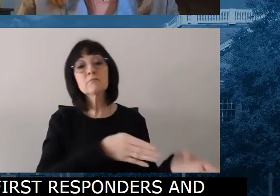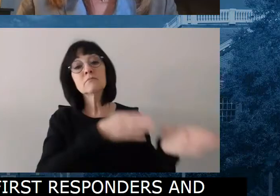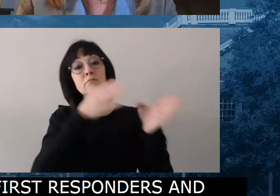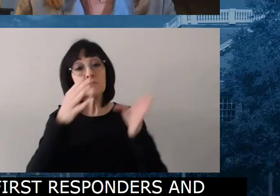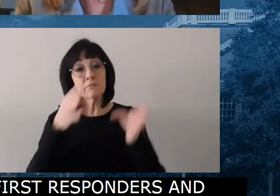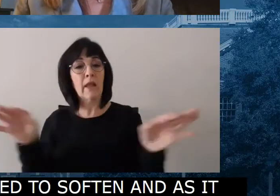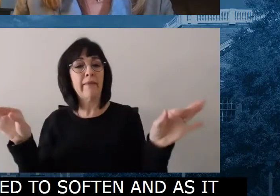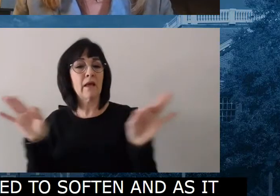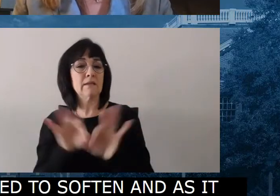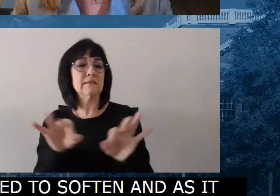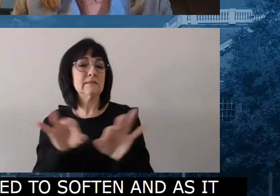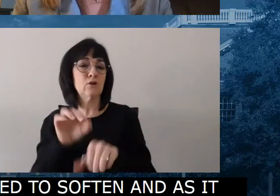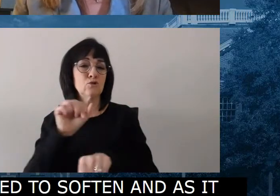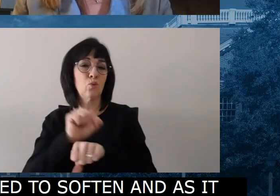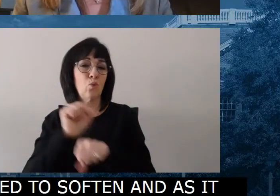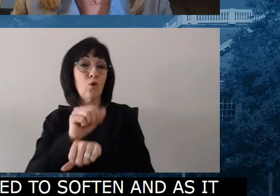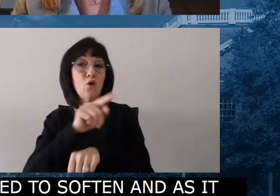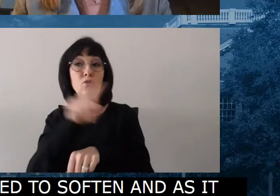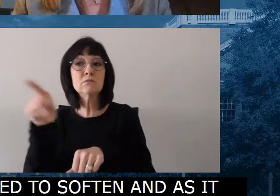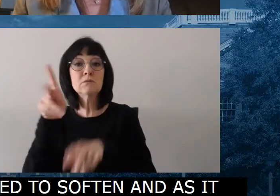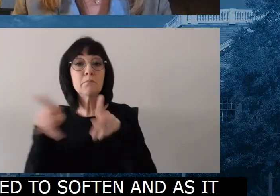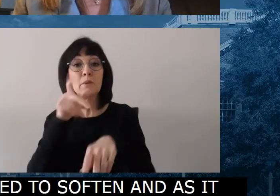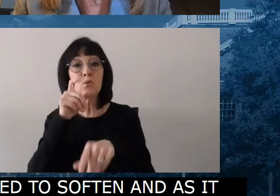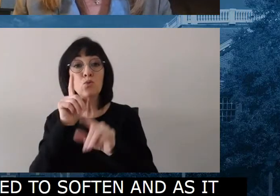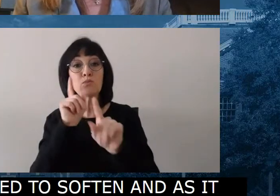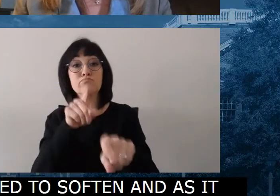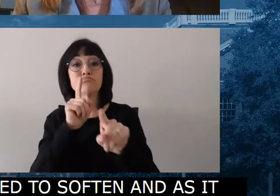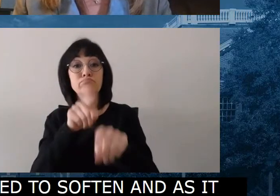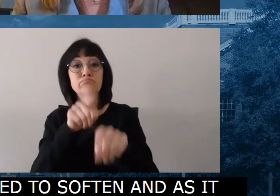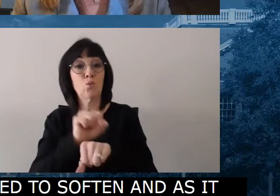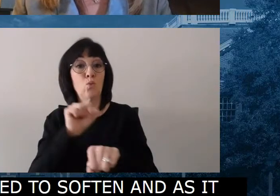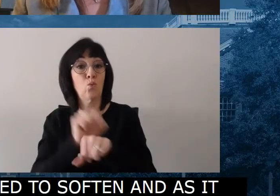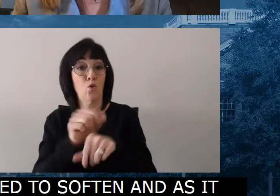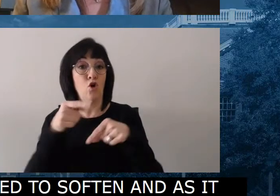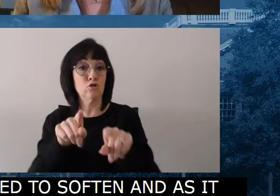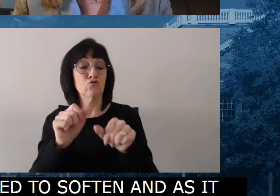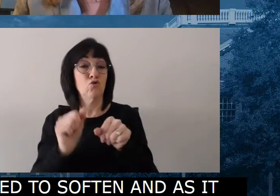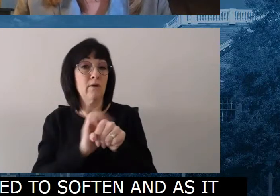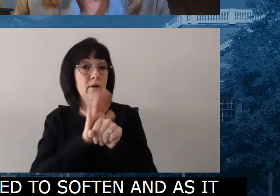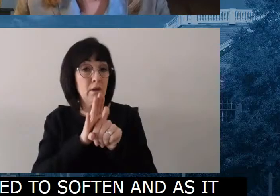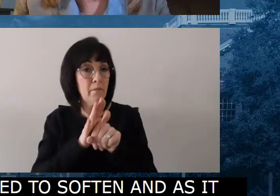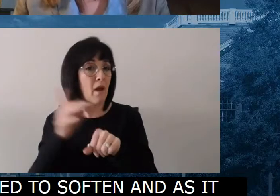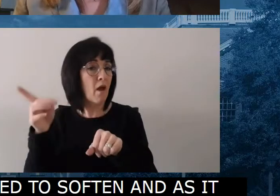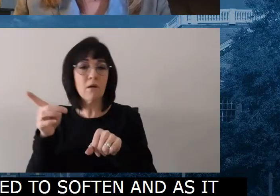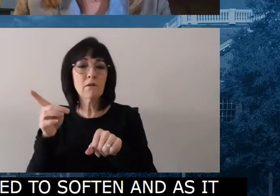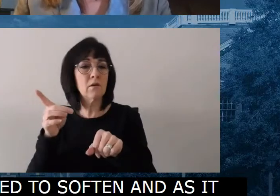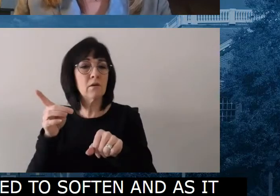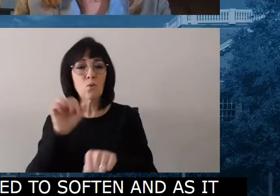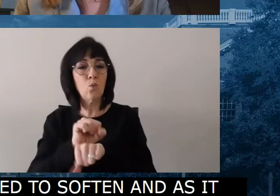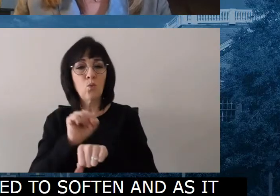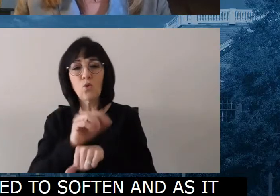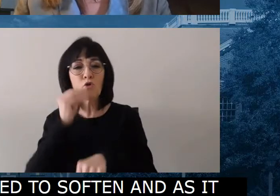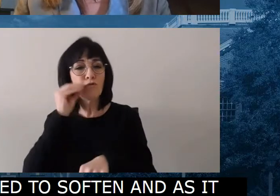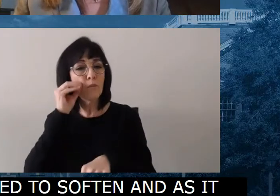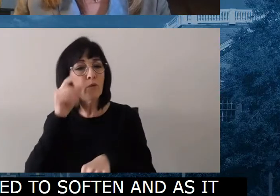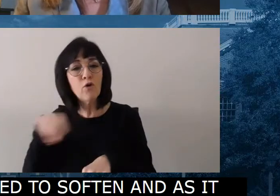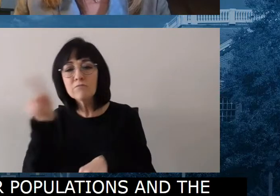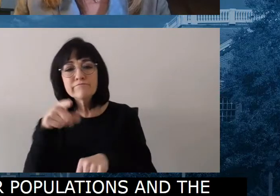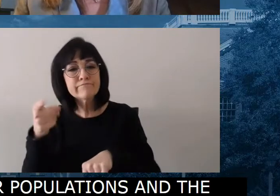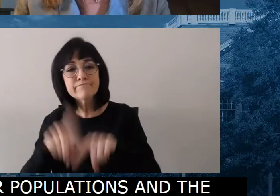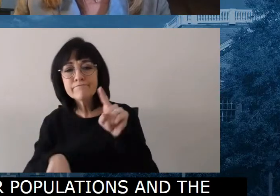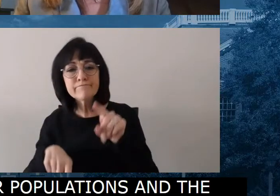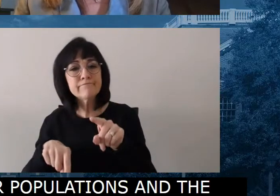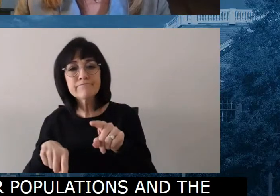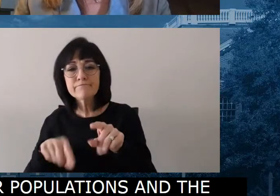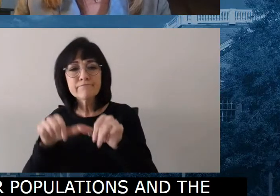employers, for our Delawareans that has pre-existing health conditions. We prioritize teachers and